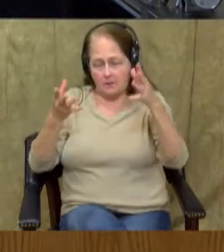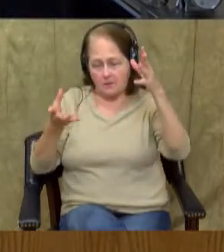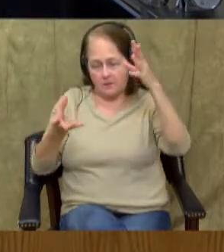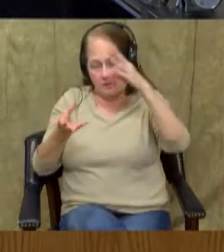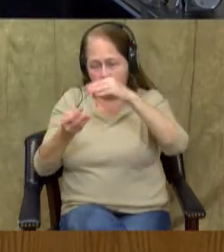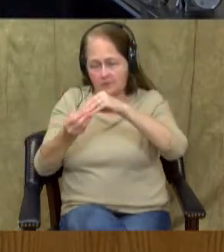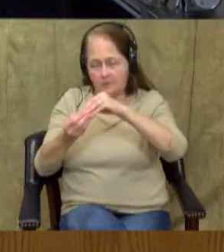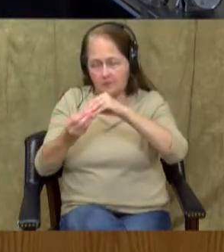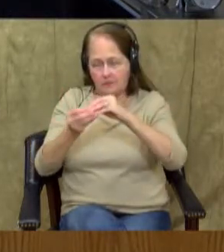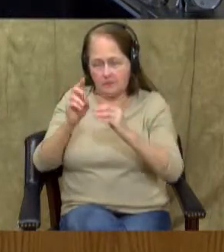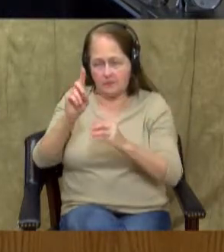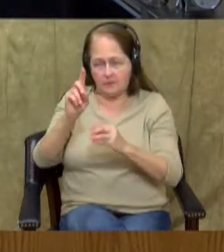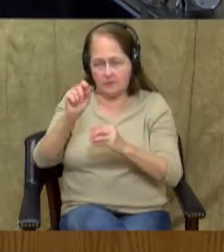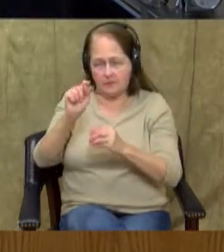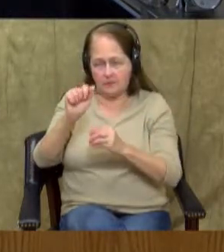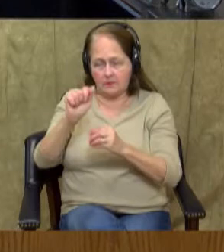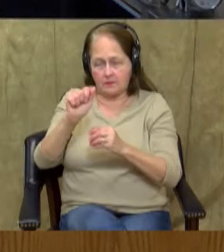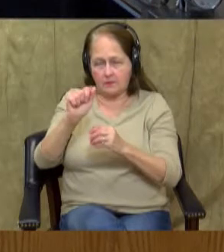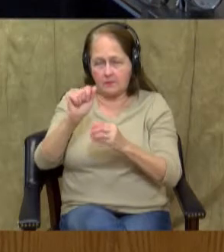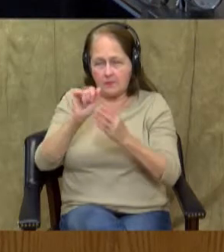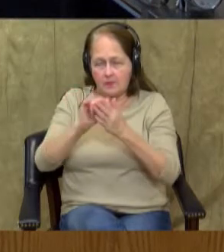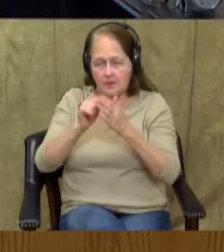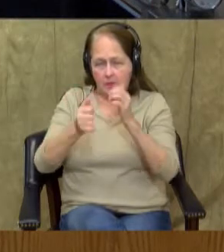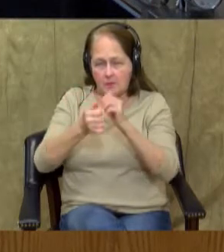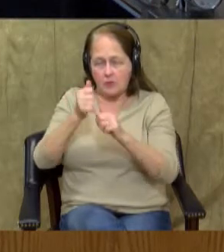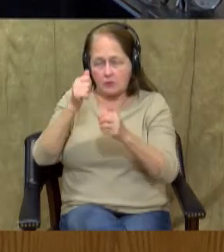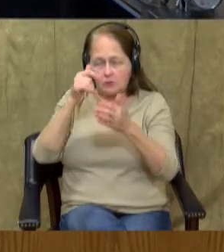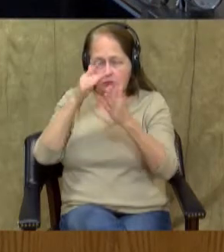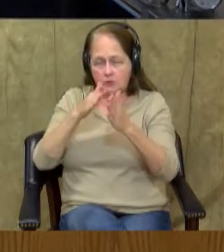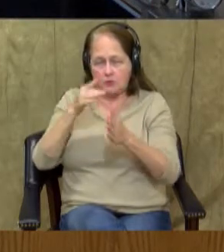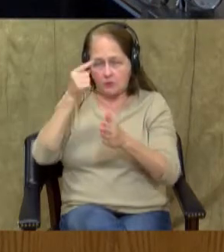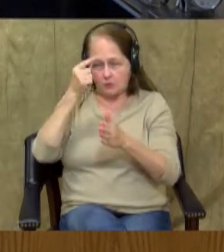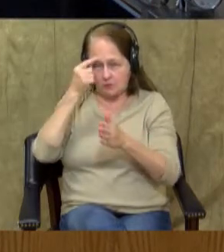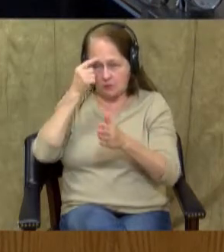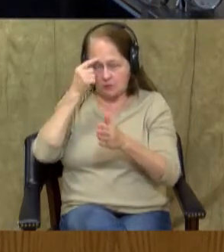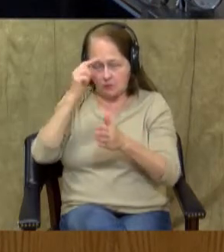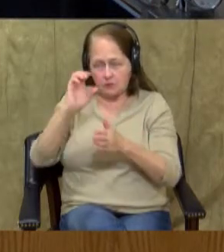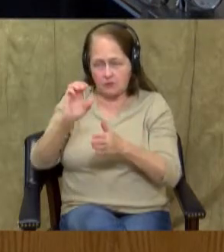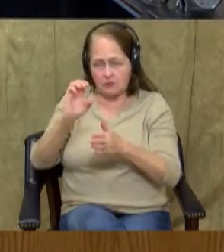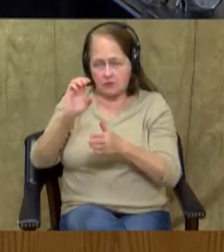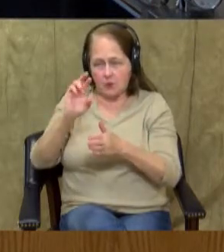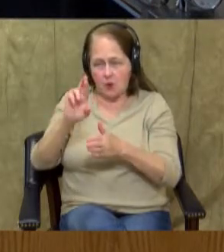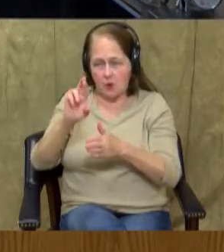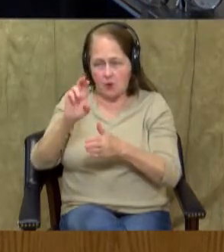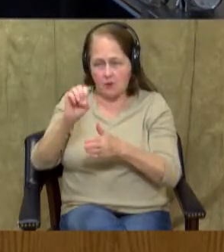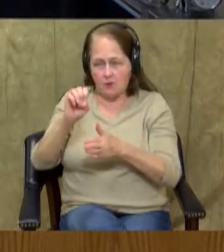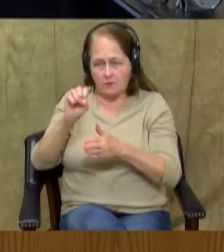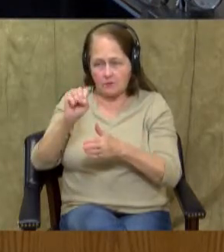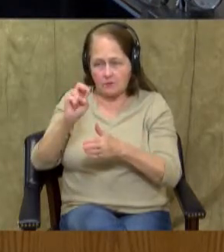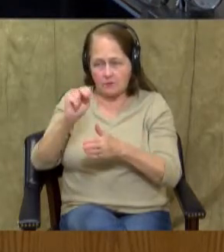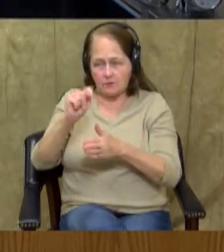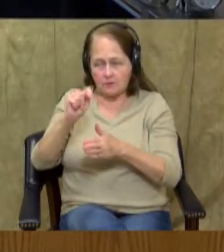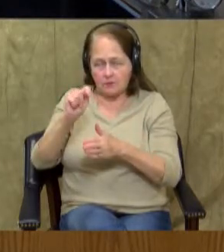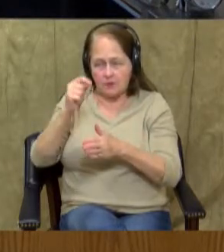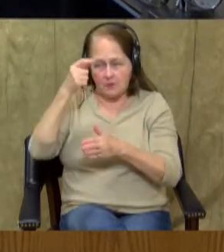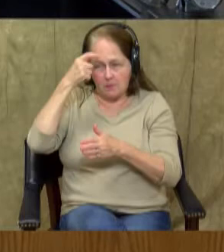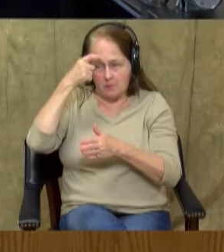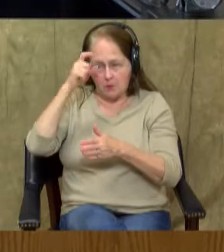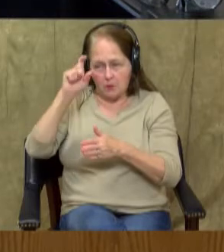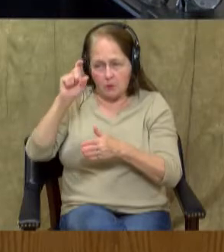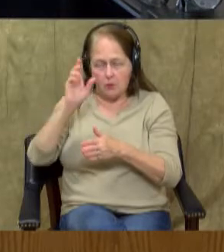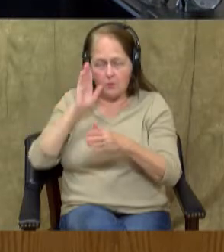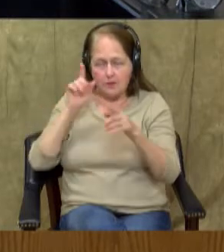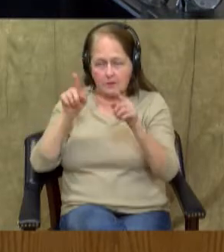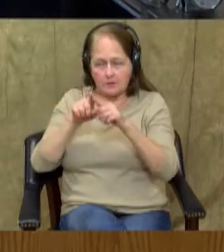data, the majority of the students said that they think it's a crescent moon, that it's going to be the same moon. And